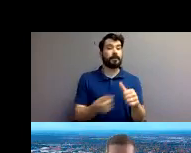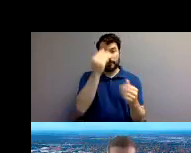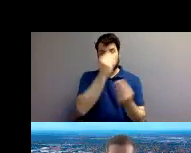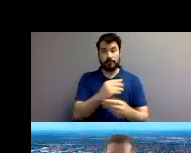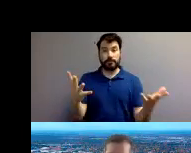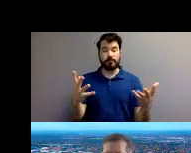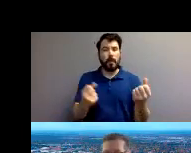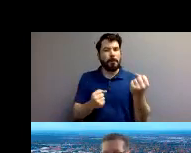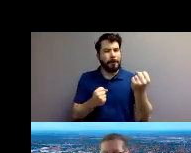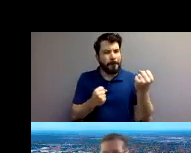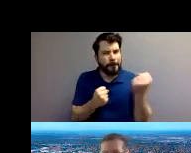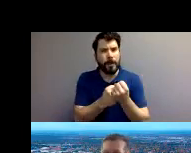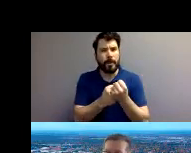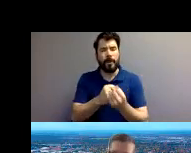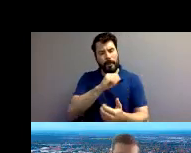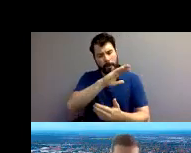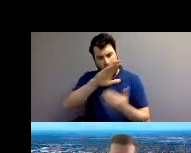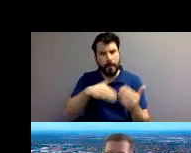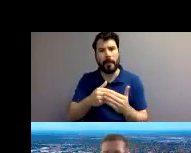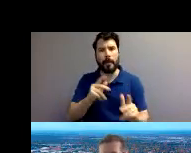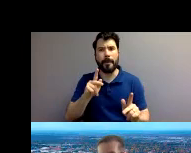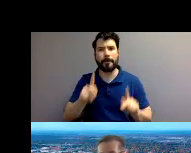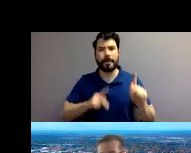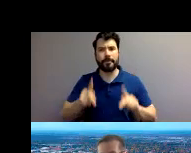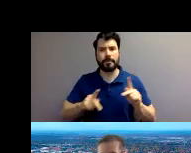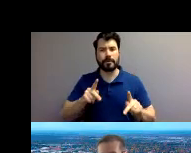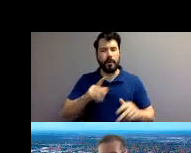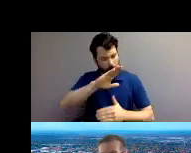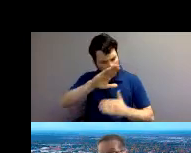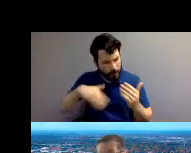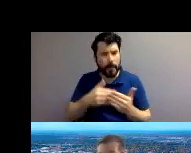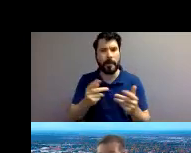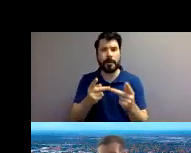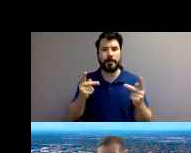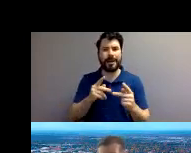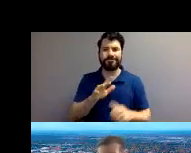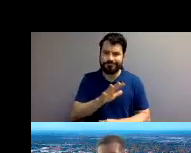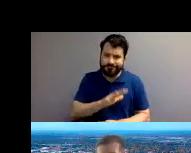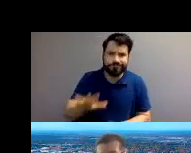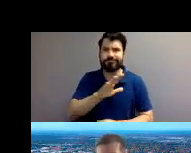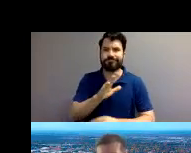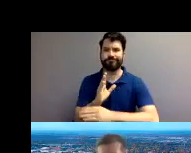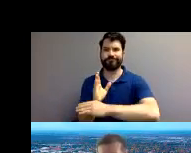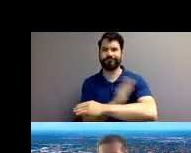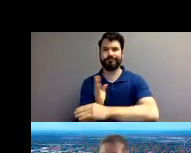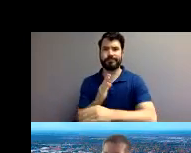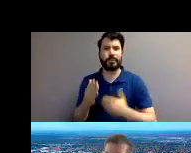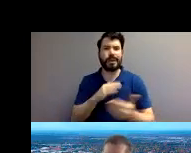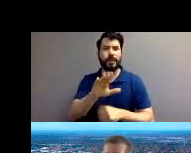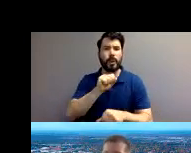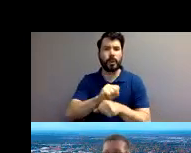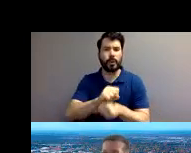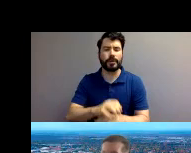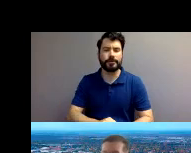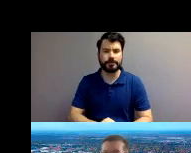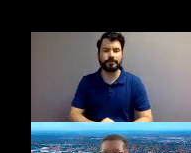for every team member and every location across the spectrum of our functions. While many